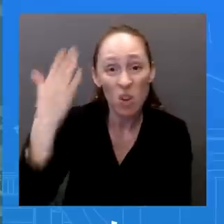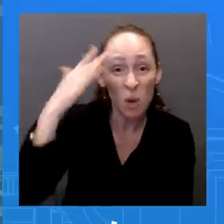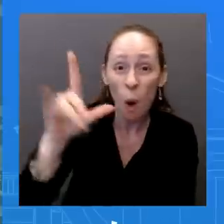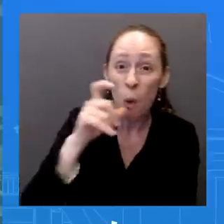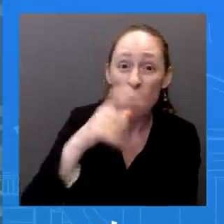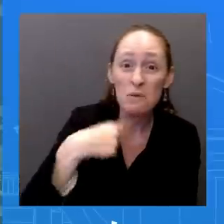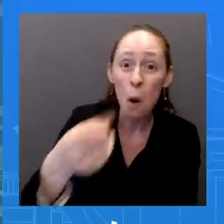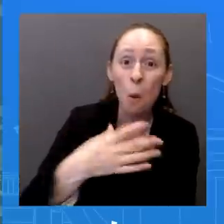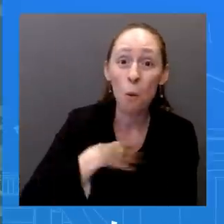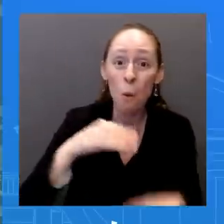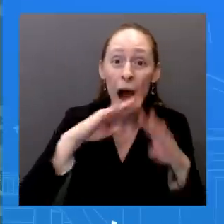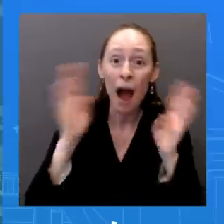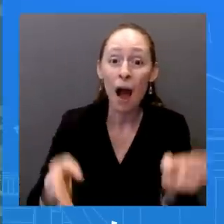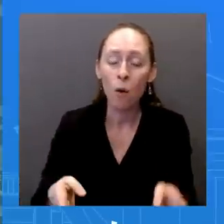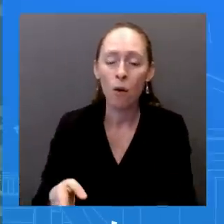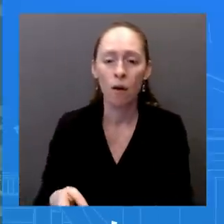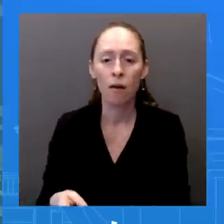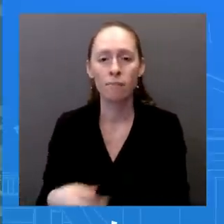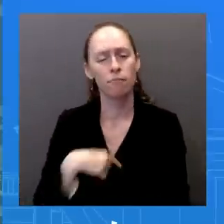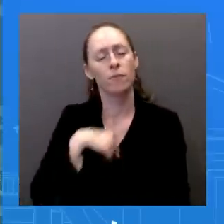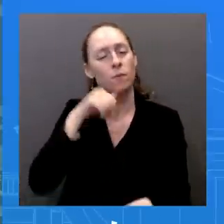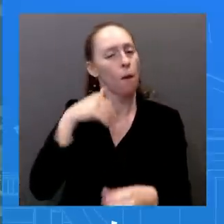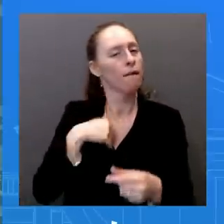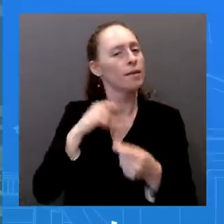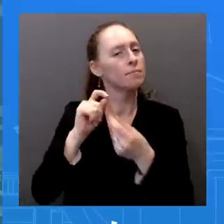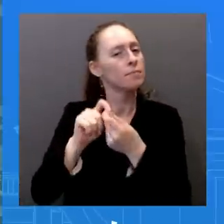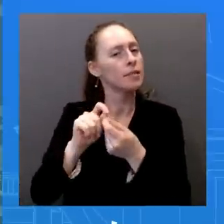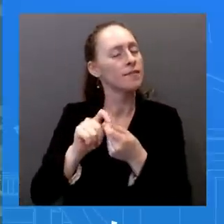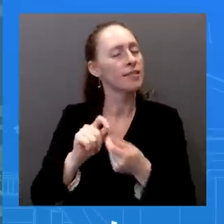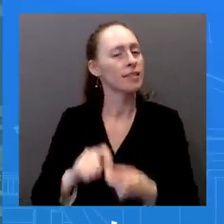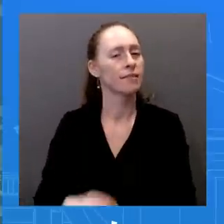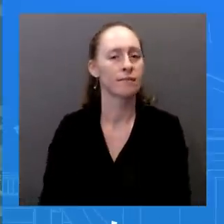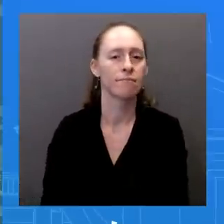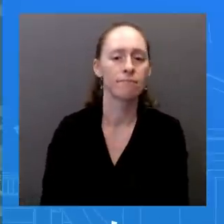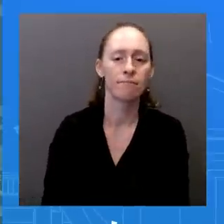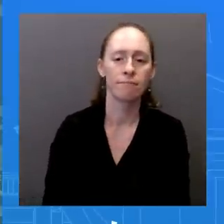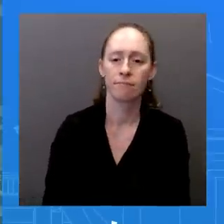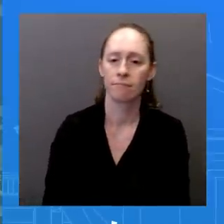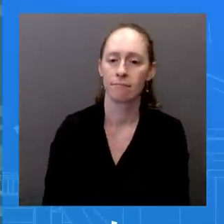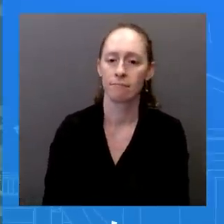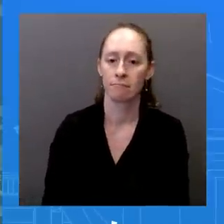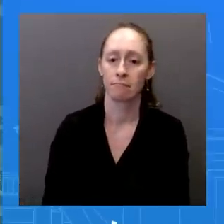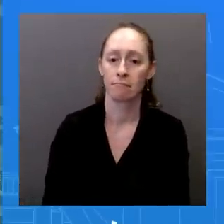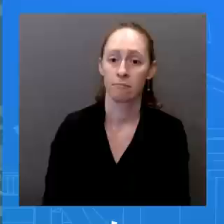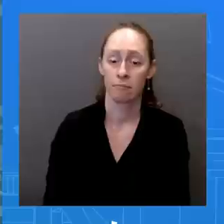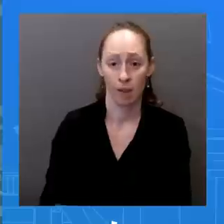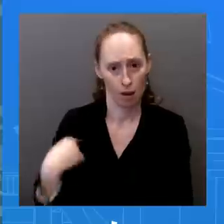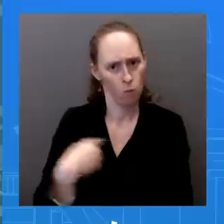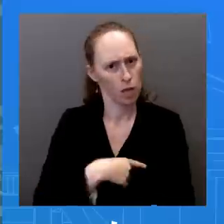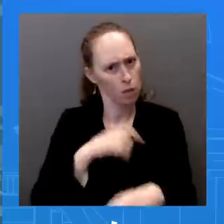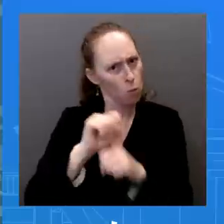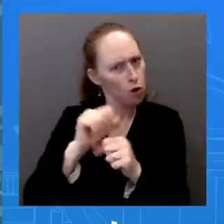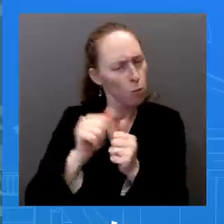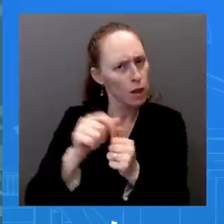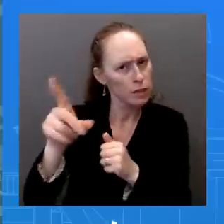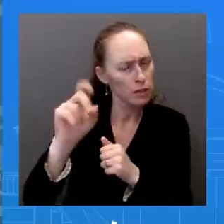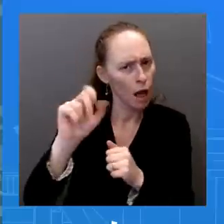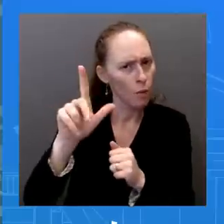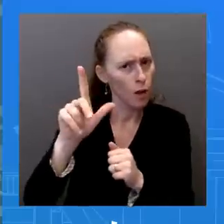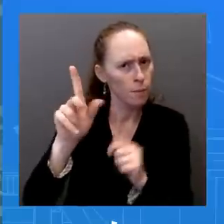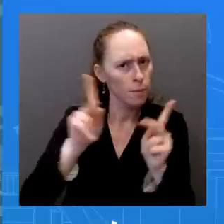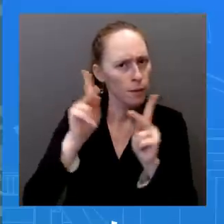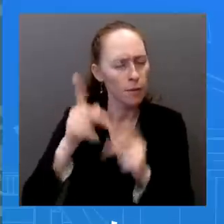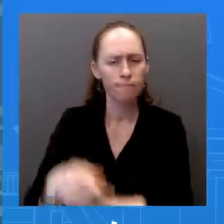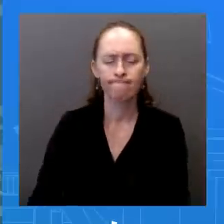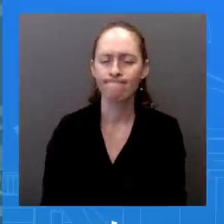where on who alerted us. I can tell you we've been in close contact with the Delaware officials on the ground.